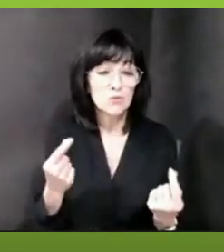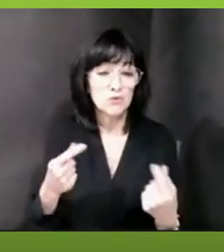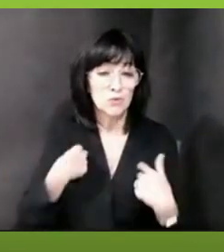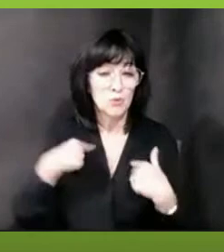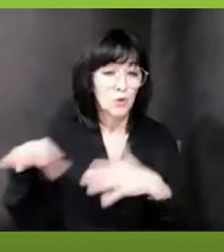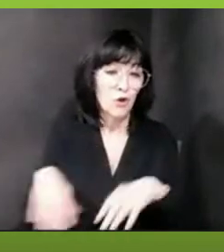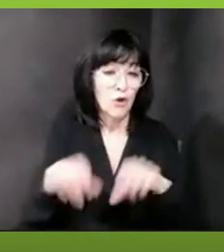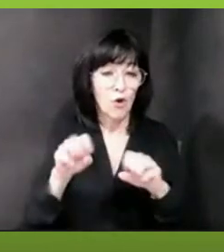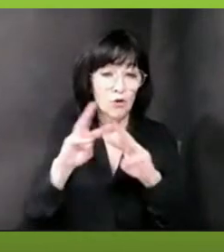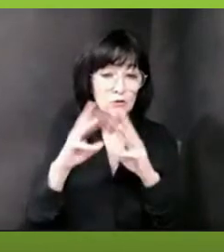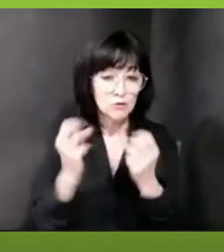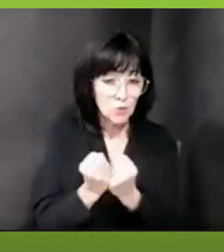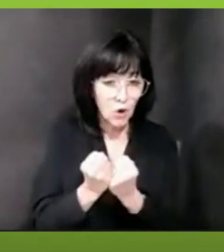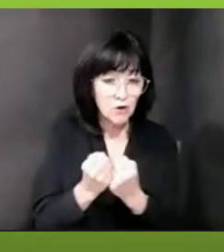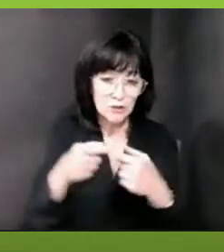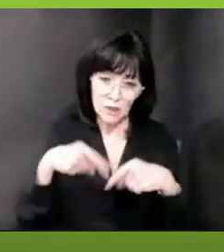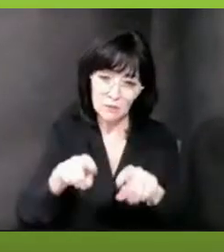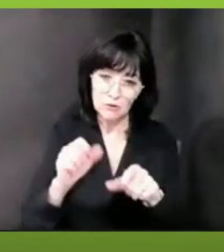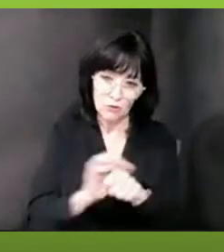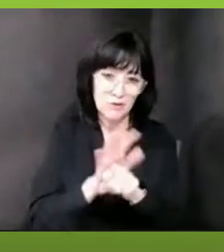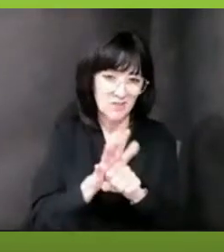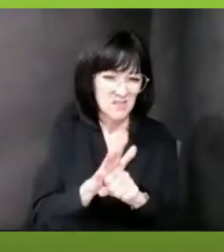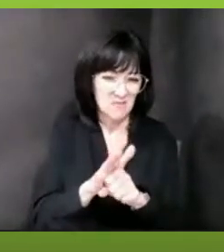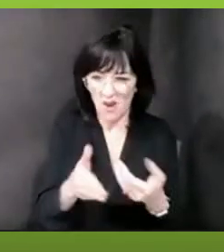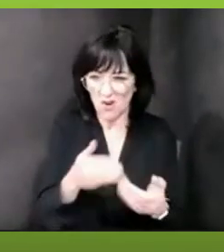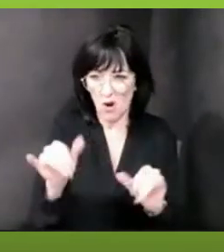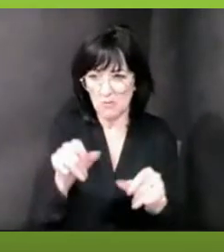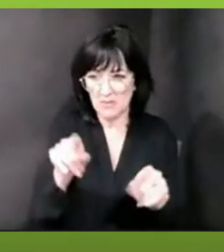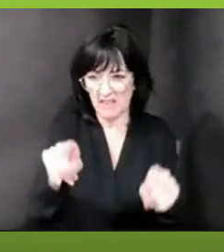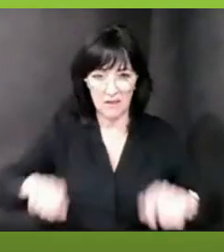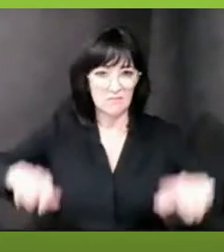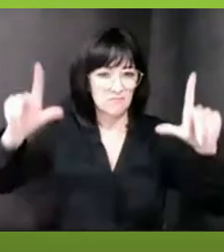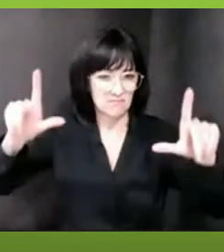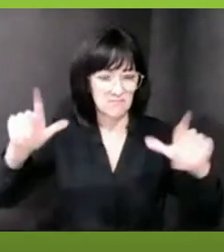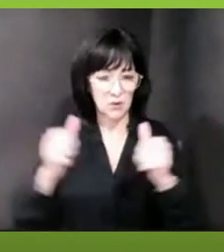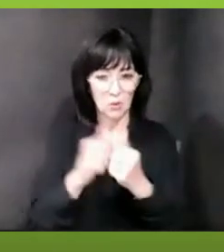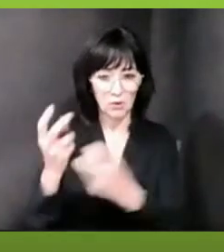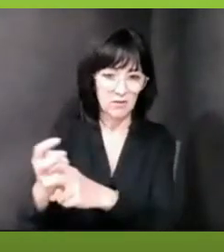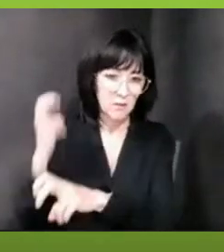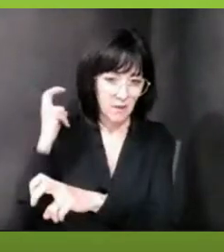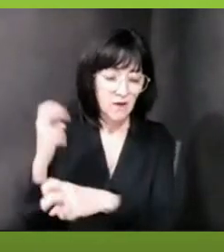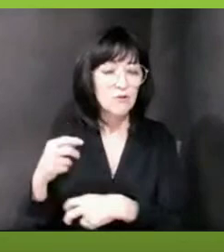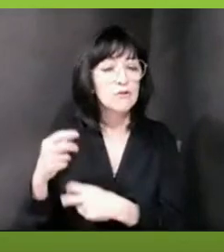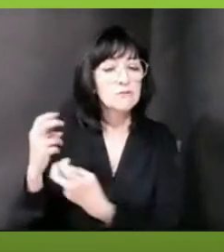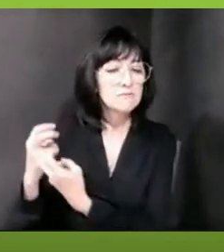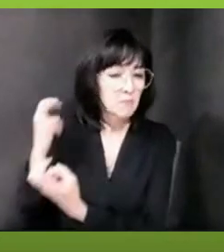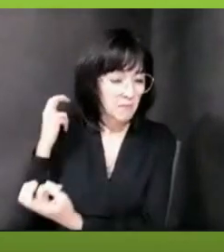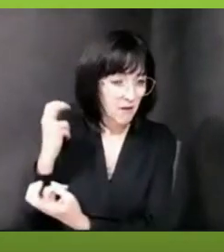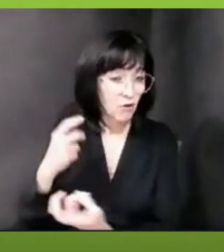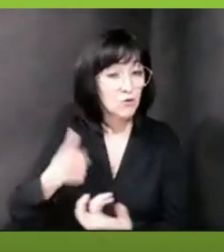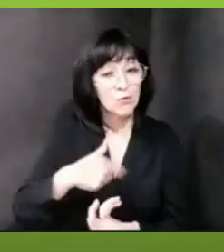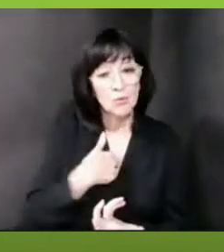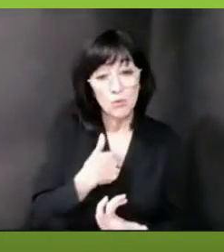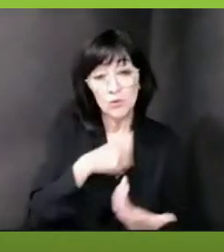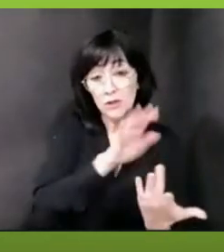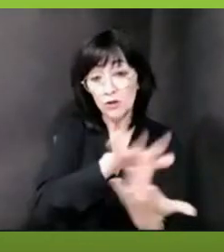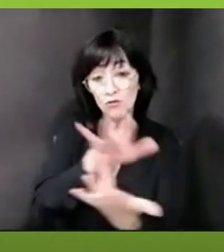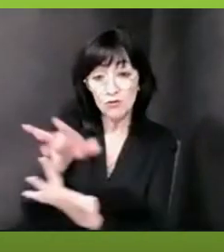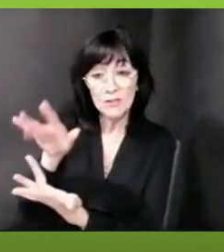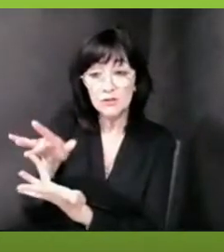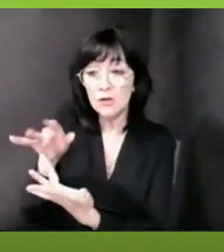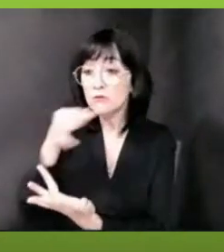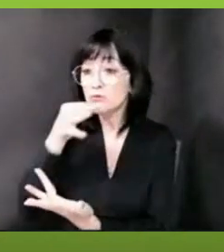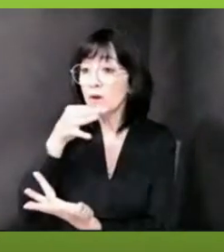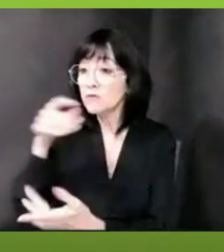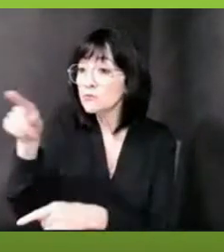pandemic, we've used a Zoom format, much like what we have here now with the panel. We reach out to youth and experts to have on our panels